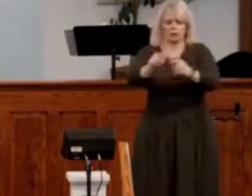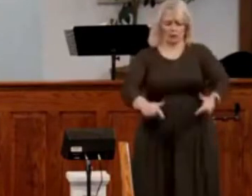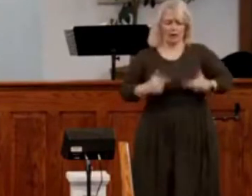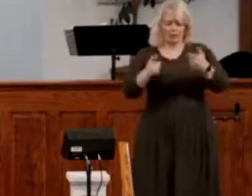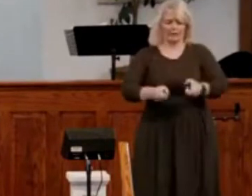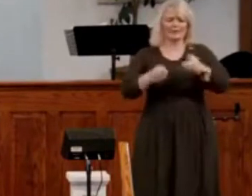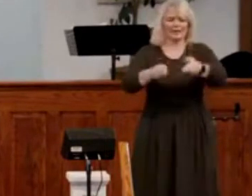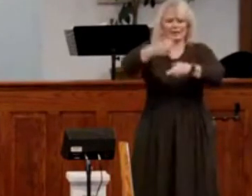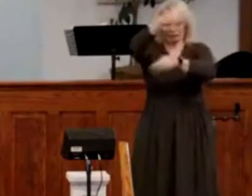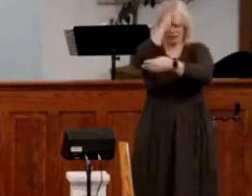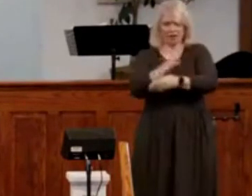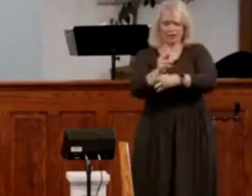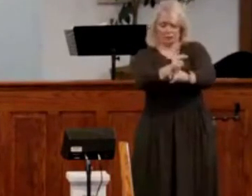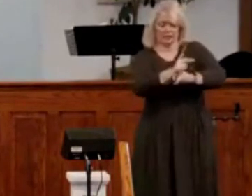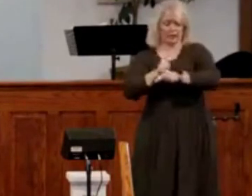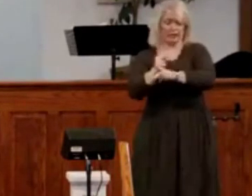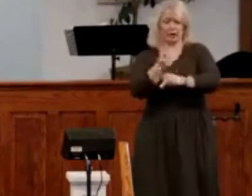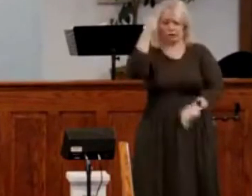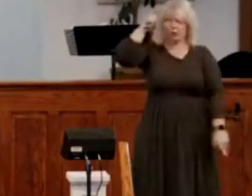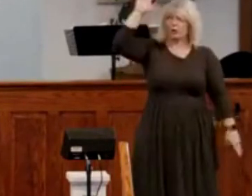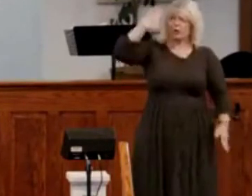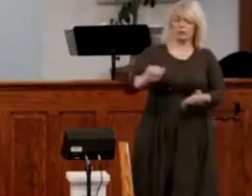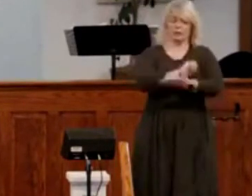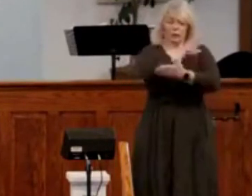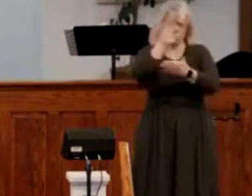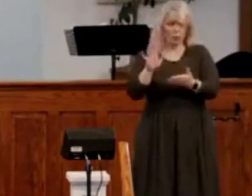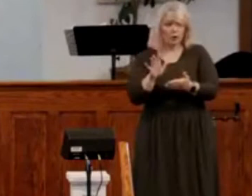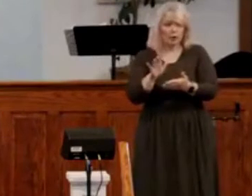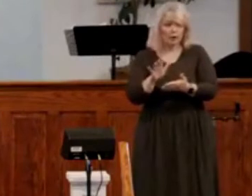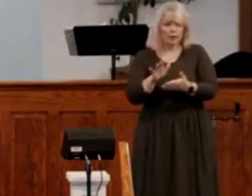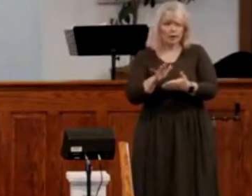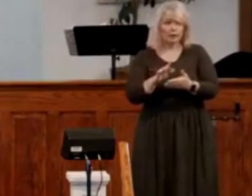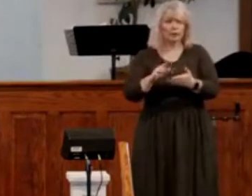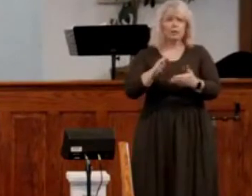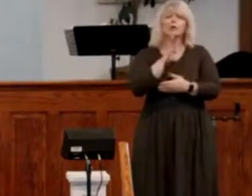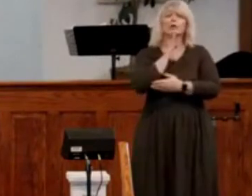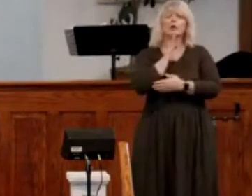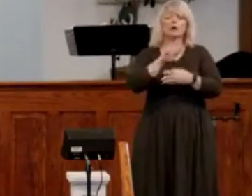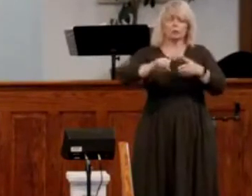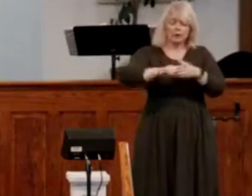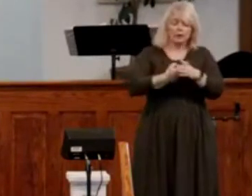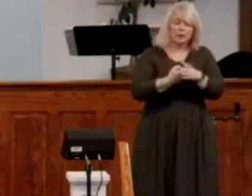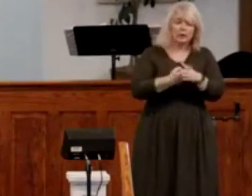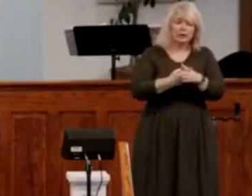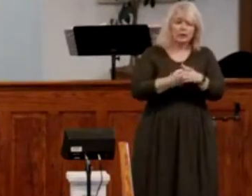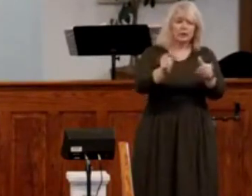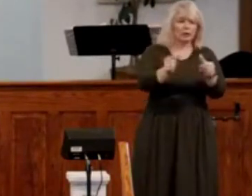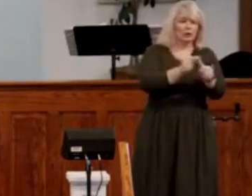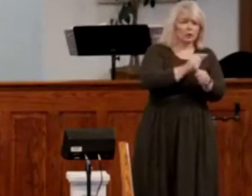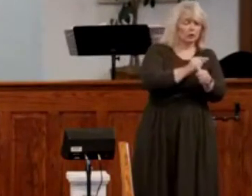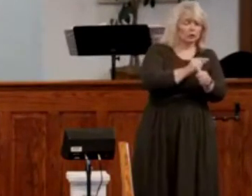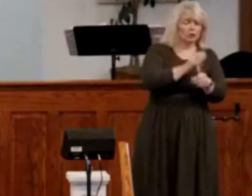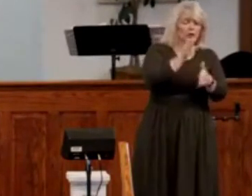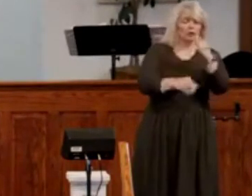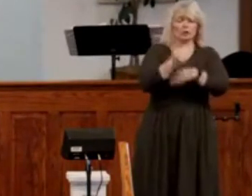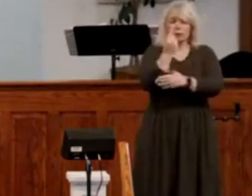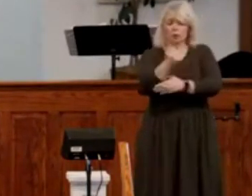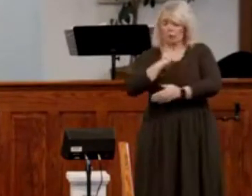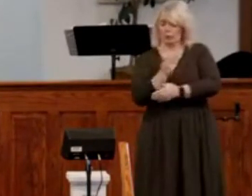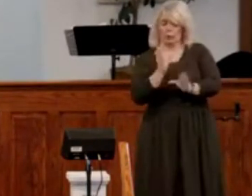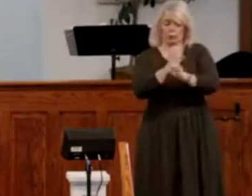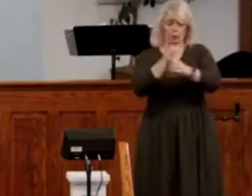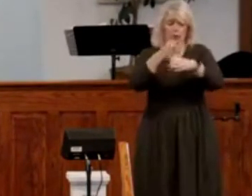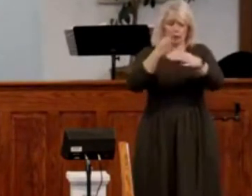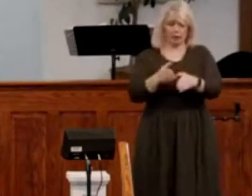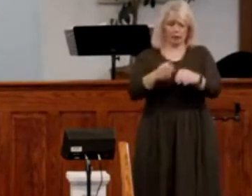God to be stewarded for his glory. And we talked about how that starts with creation in Genesis chapter 1, that we were created